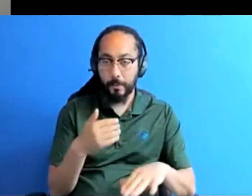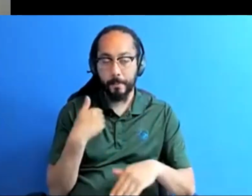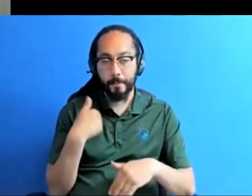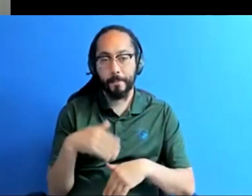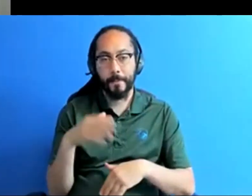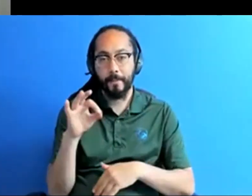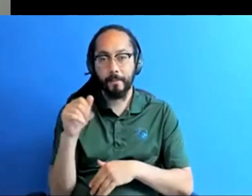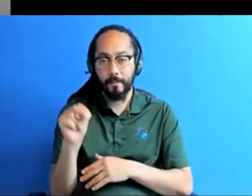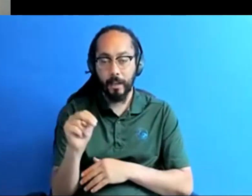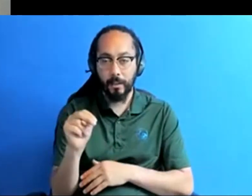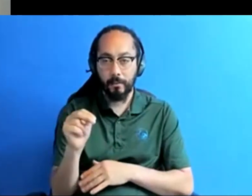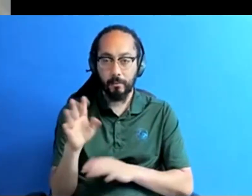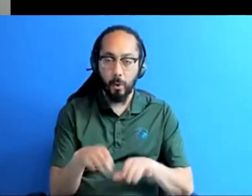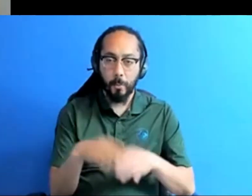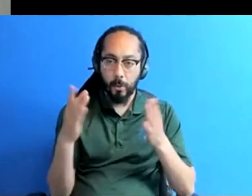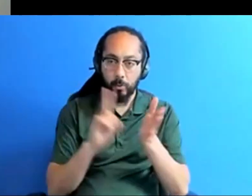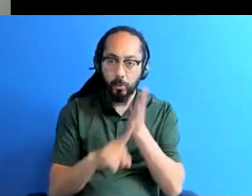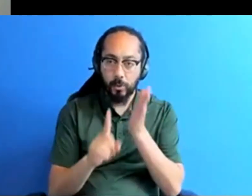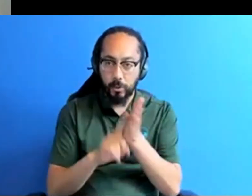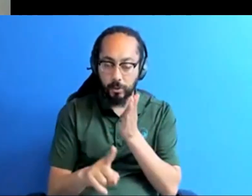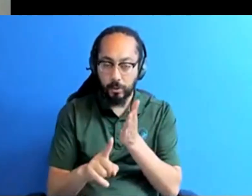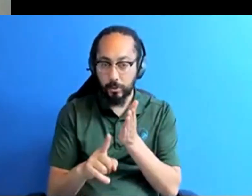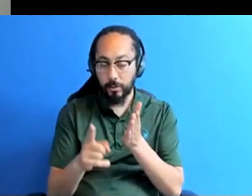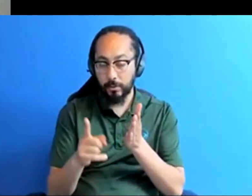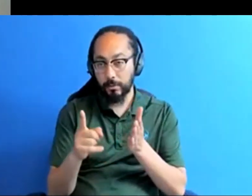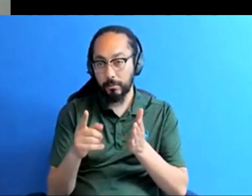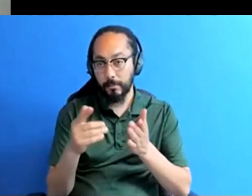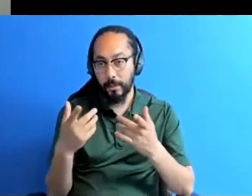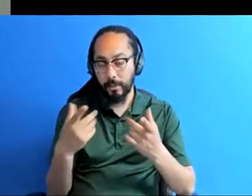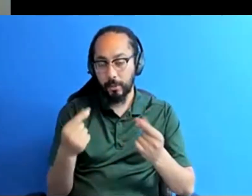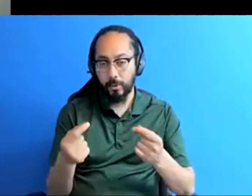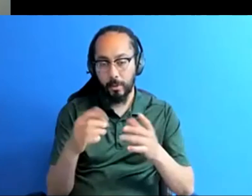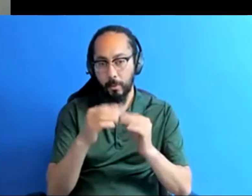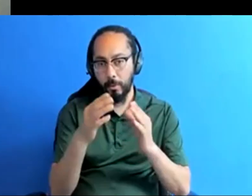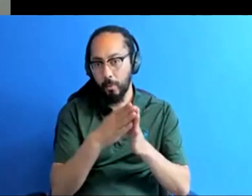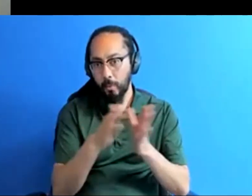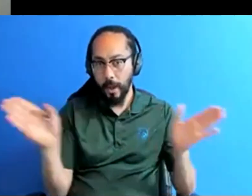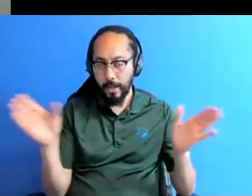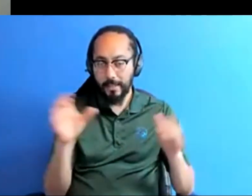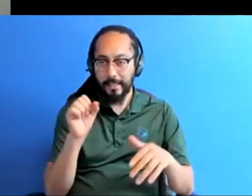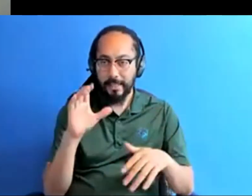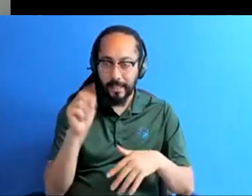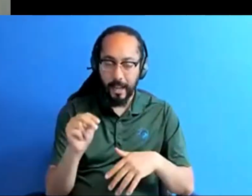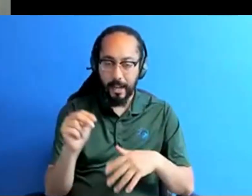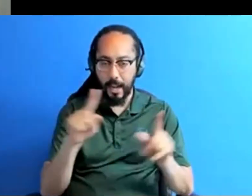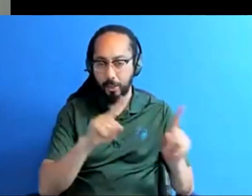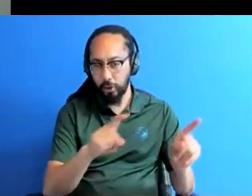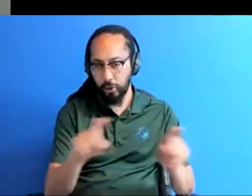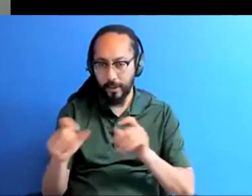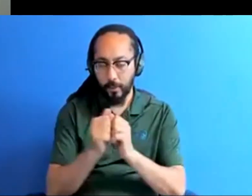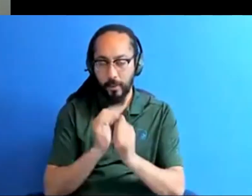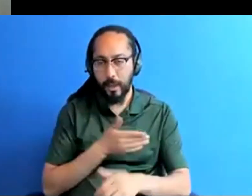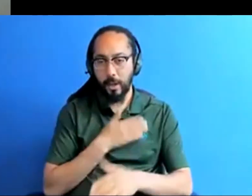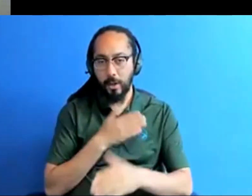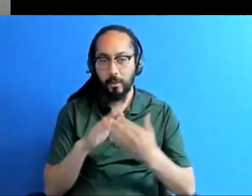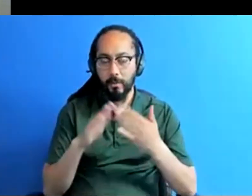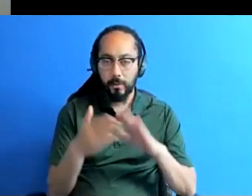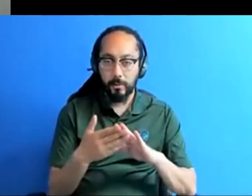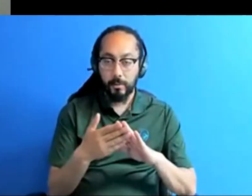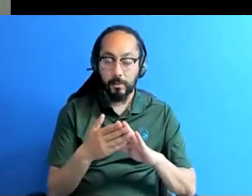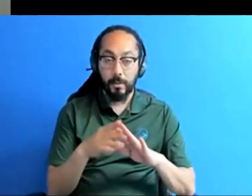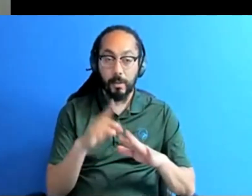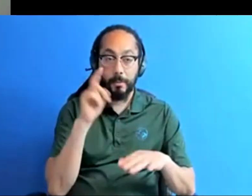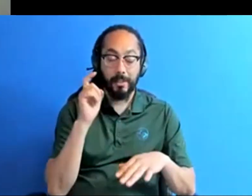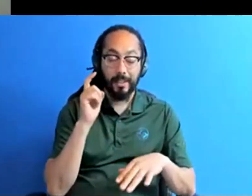usually opening up my research by doing like a wider scan and doing a survey with our community, because our community at Tangled